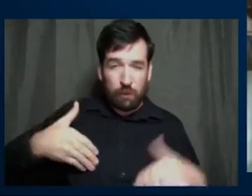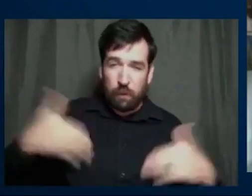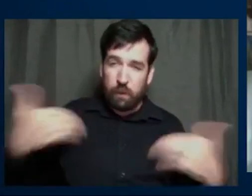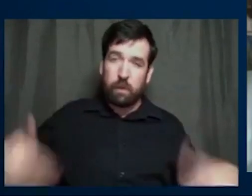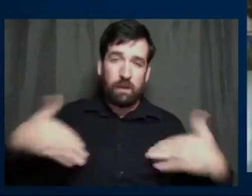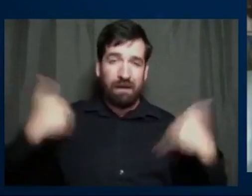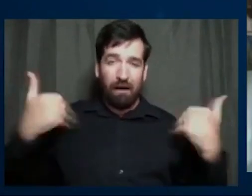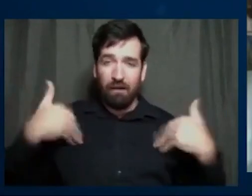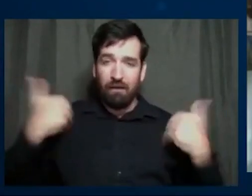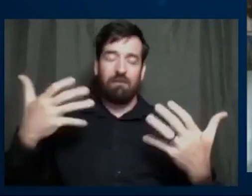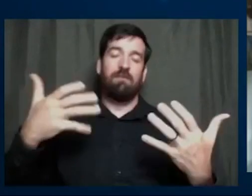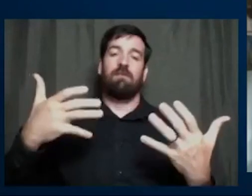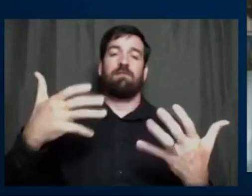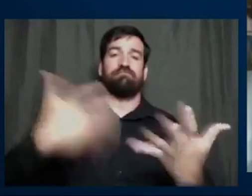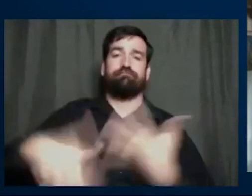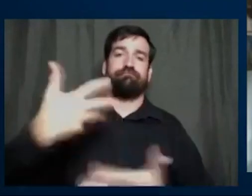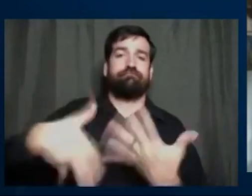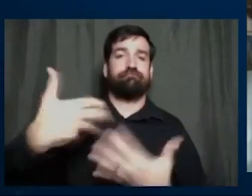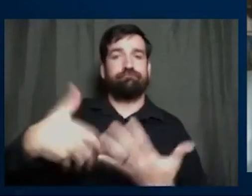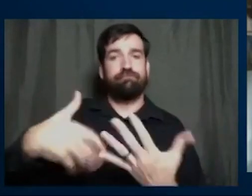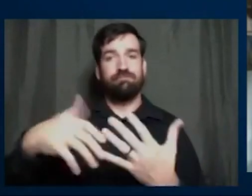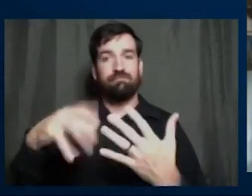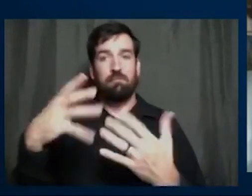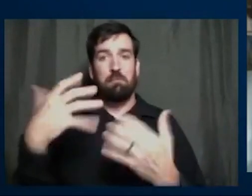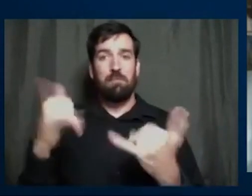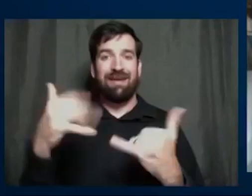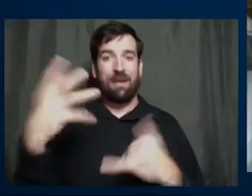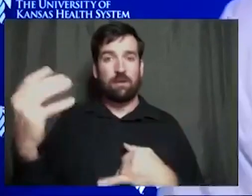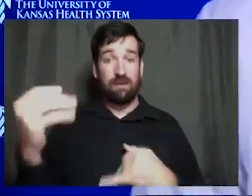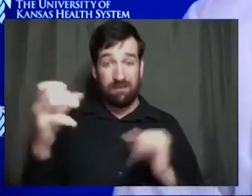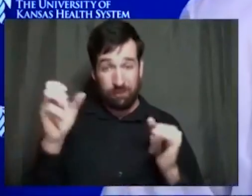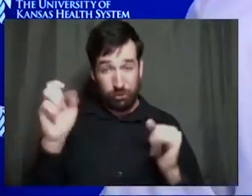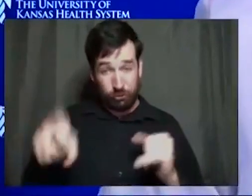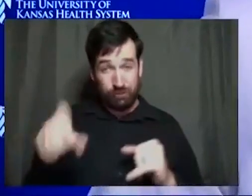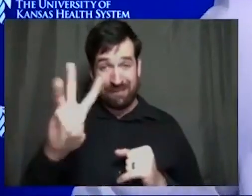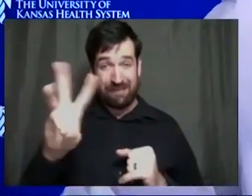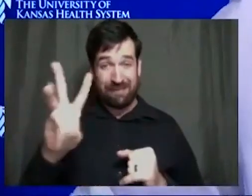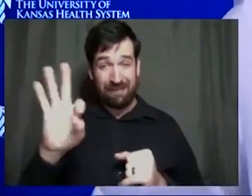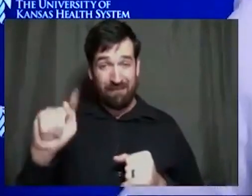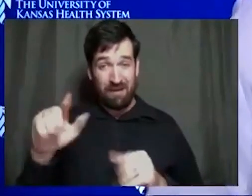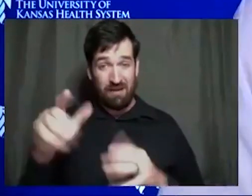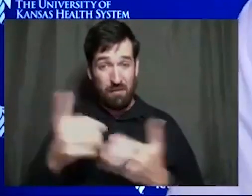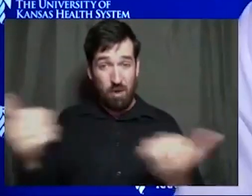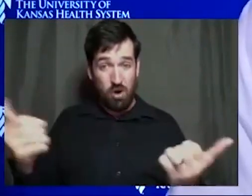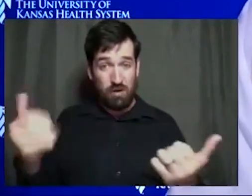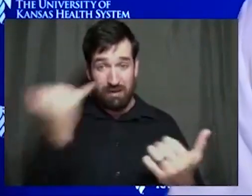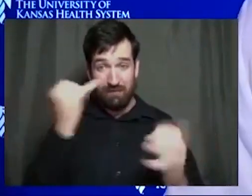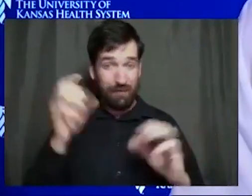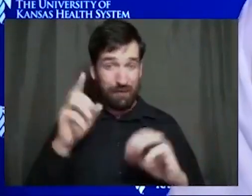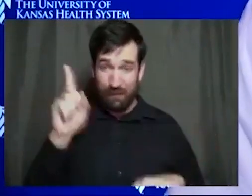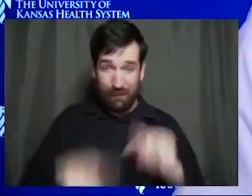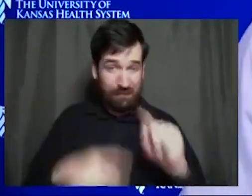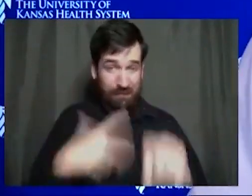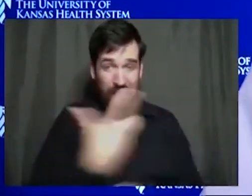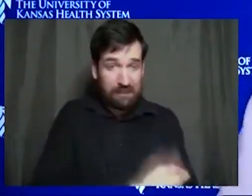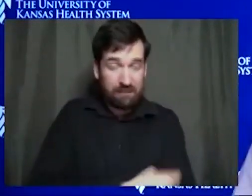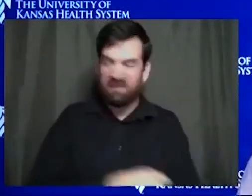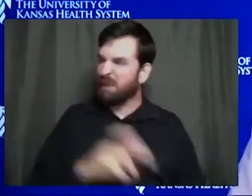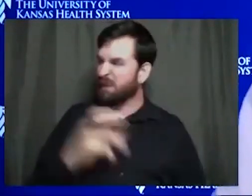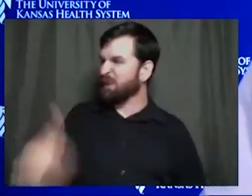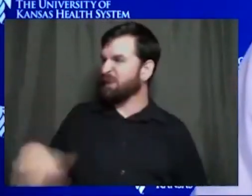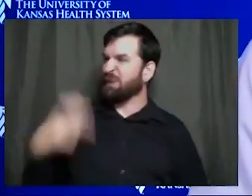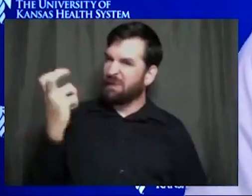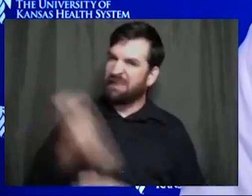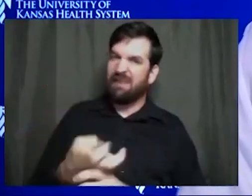Should we still be trying to keep them 6 feet apart? Mm-hmm. You know, I think it's pretty hard to keep kids apart.